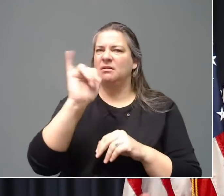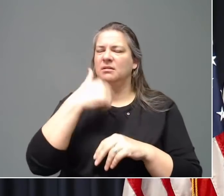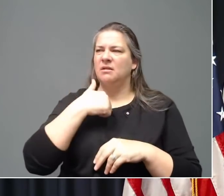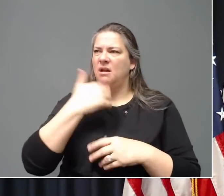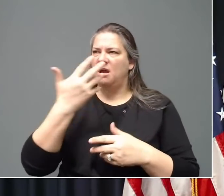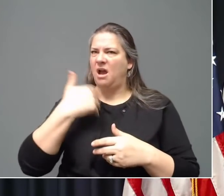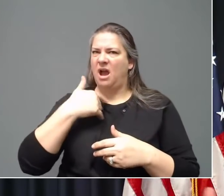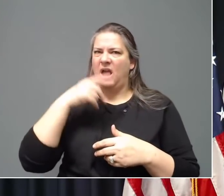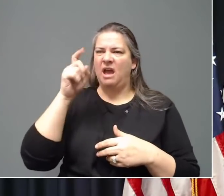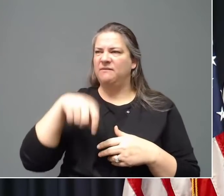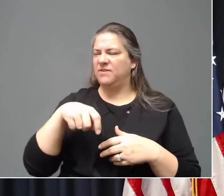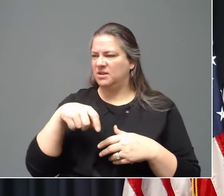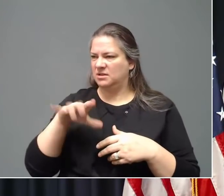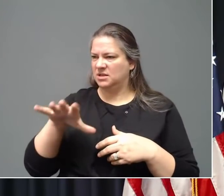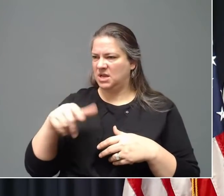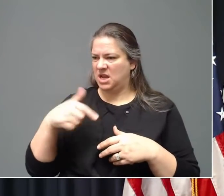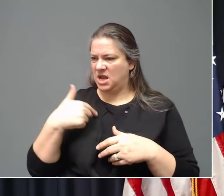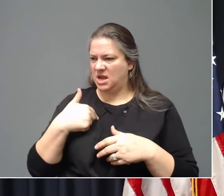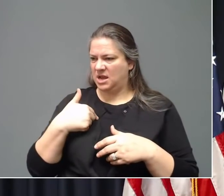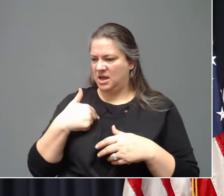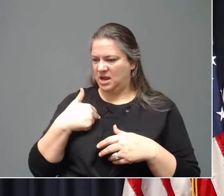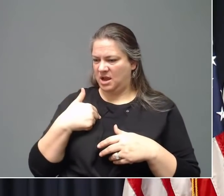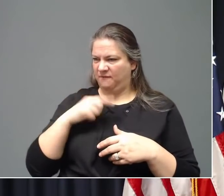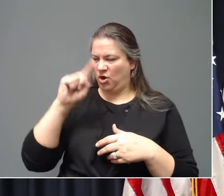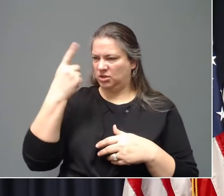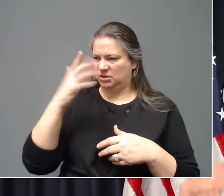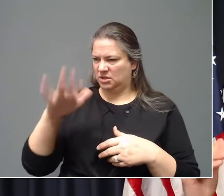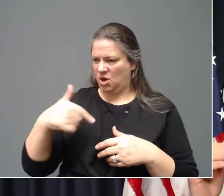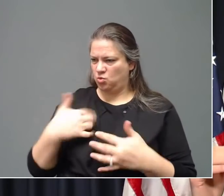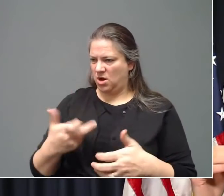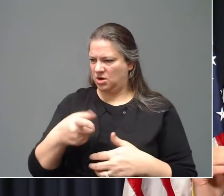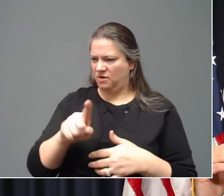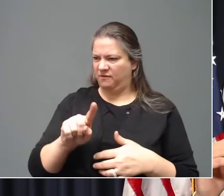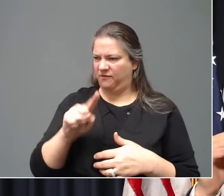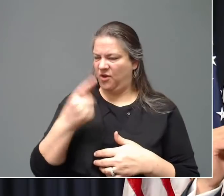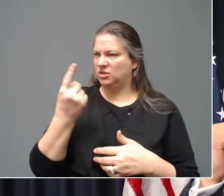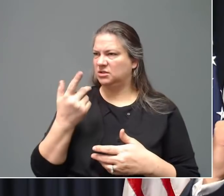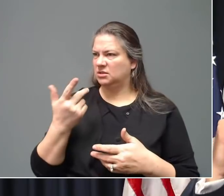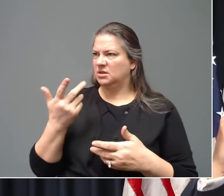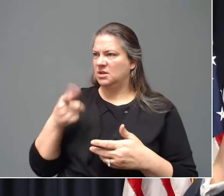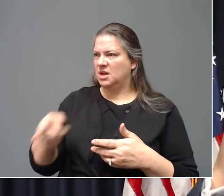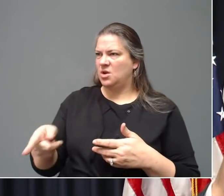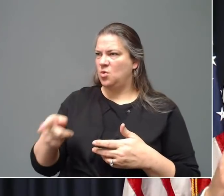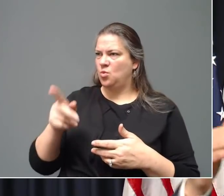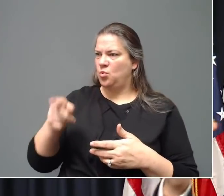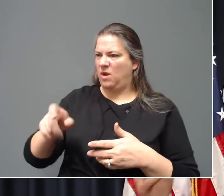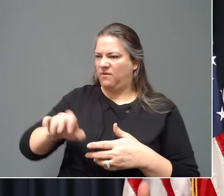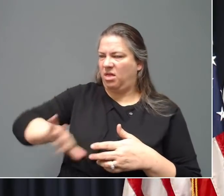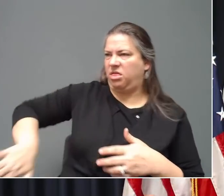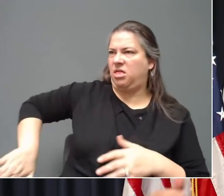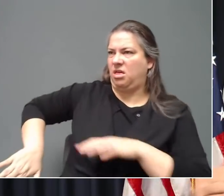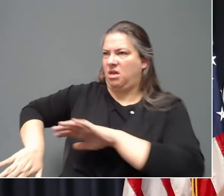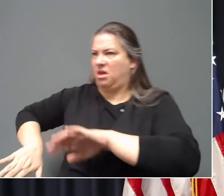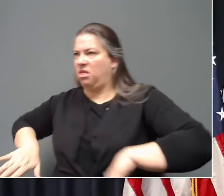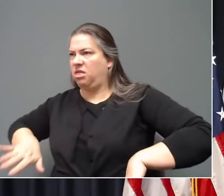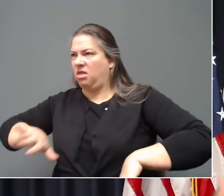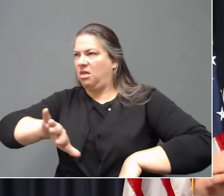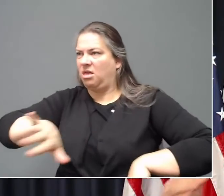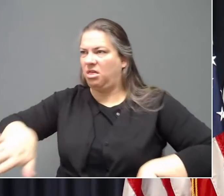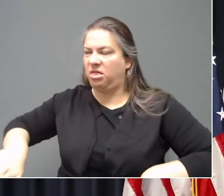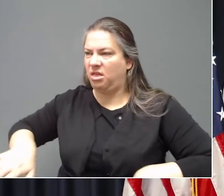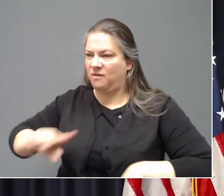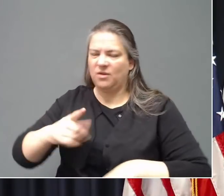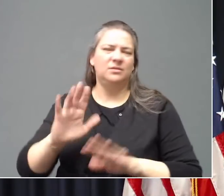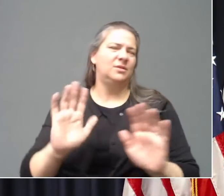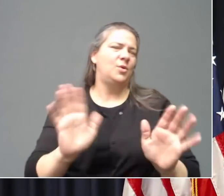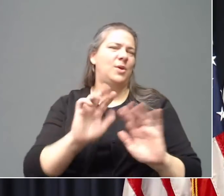you to get what I want and that somehow people are being deprived. We're going to go methodically as we can, but we got to